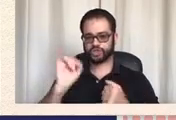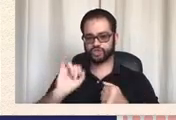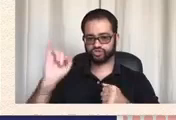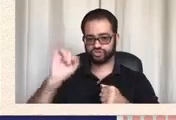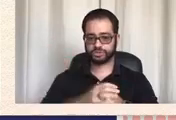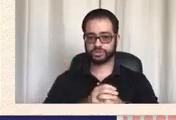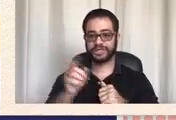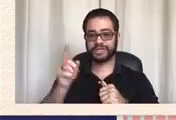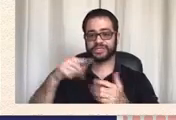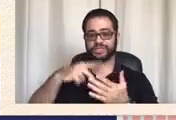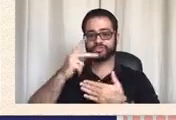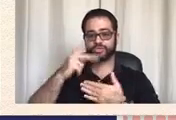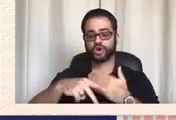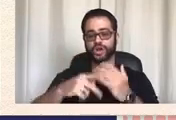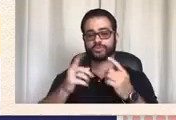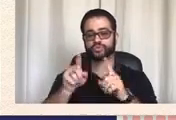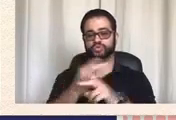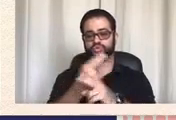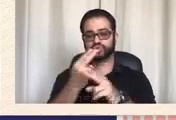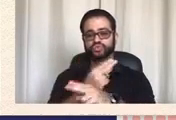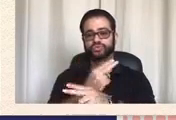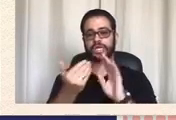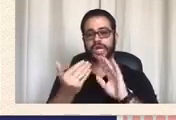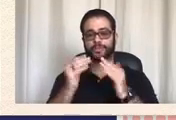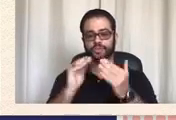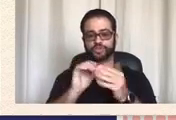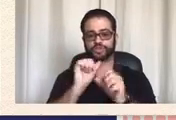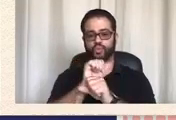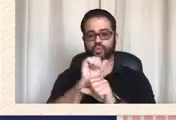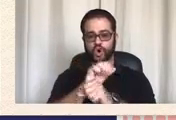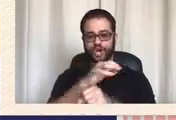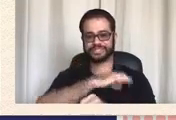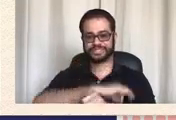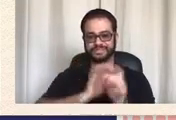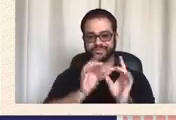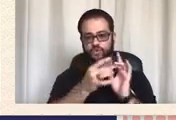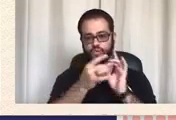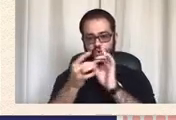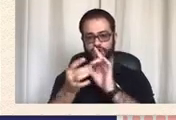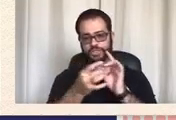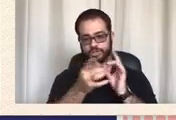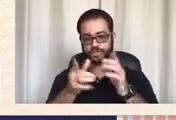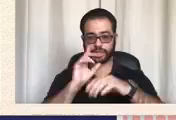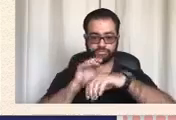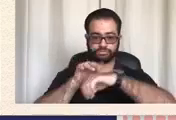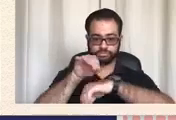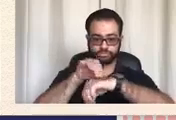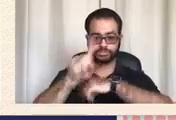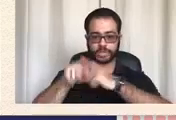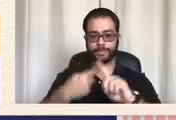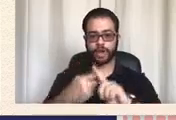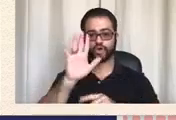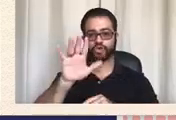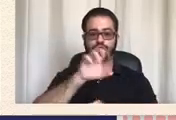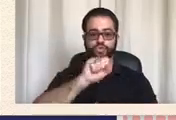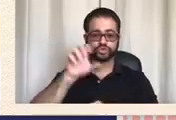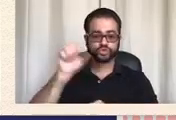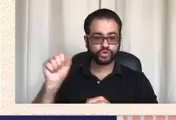incentive coordinators who counsel Social Security beneficiaries on their benefits and possible impacts while working.